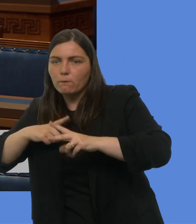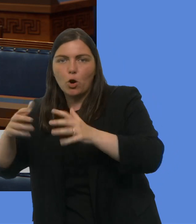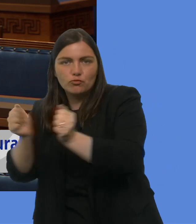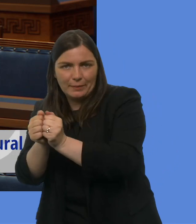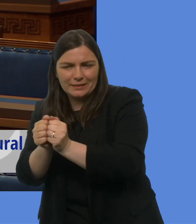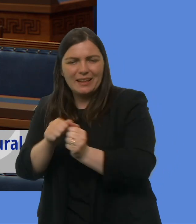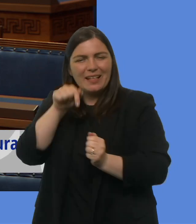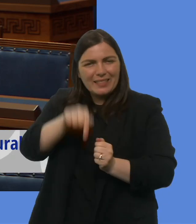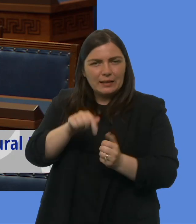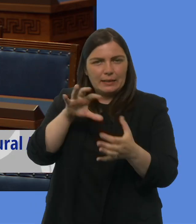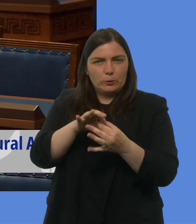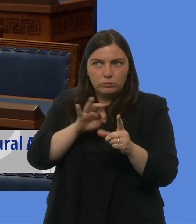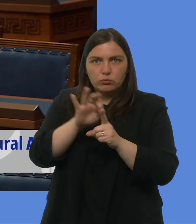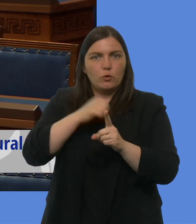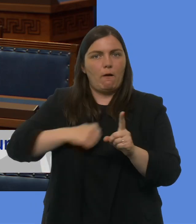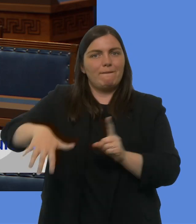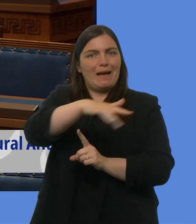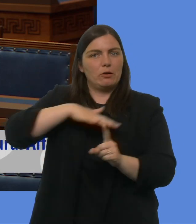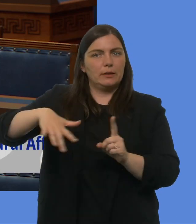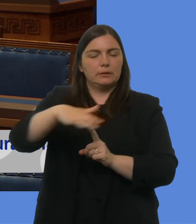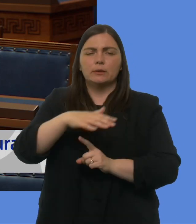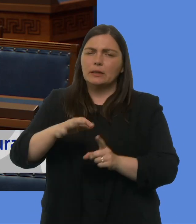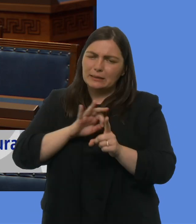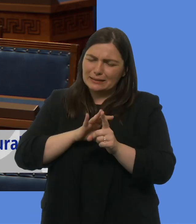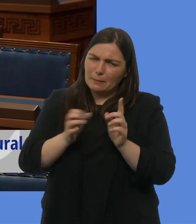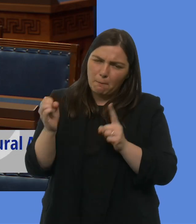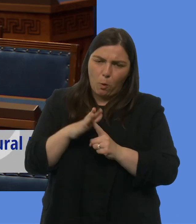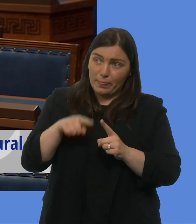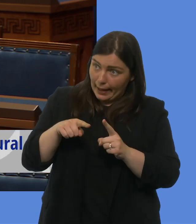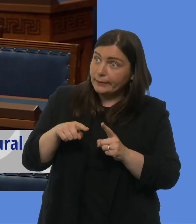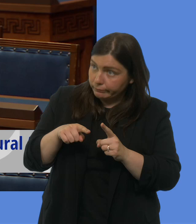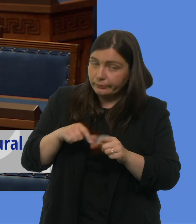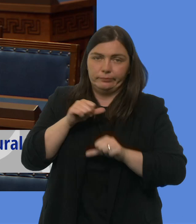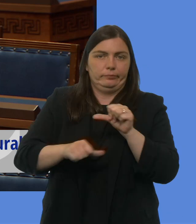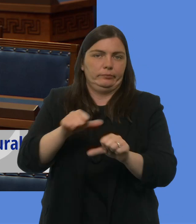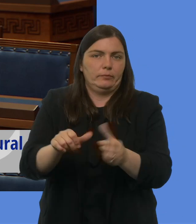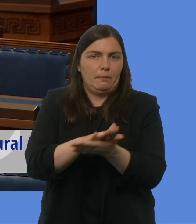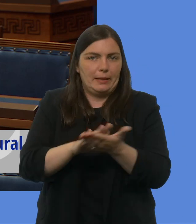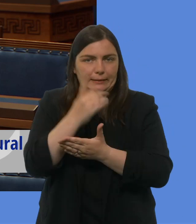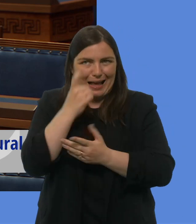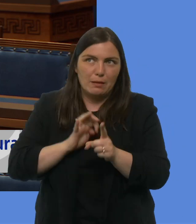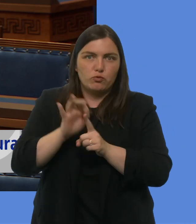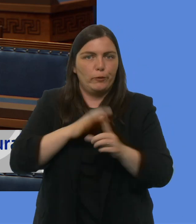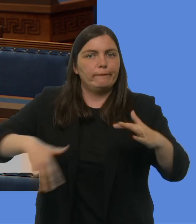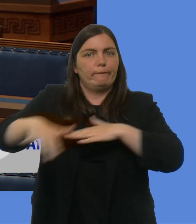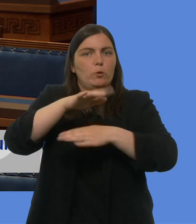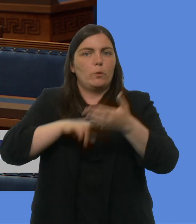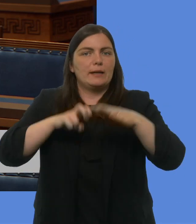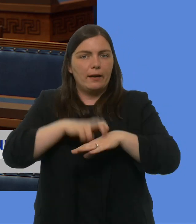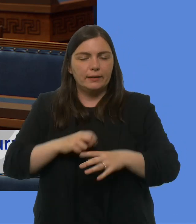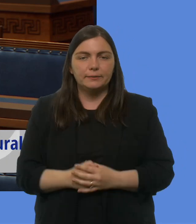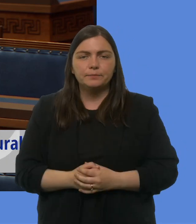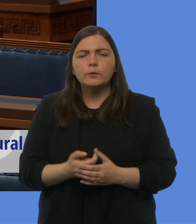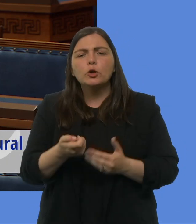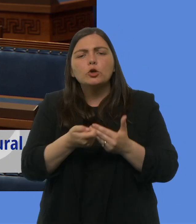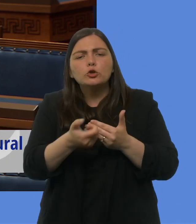And it's important we're able to move with that so we can grasp those opportunities for Northern Ireland. I'll also be going out very soon to consult on the Climate Adaptation Plan